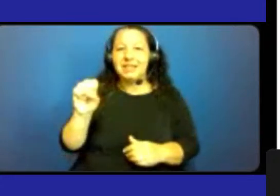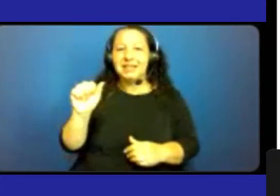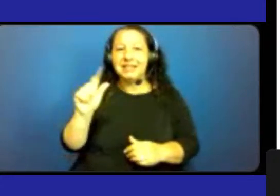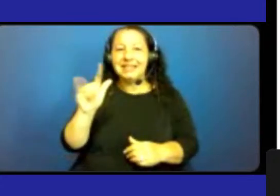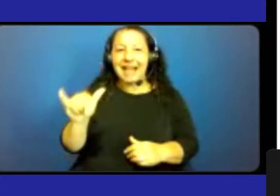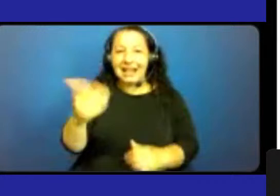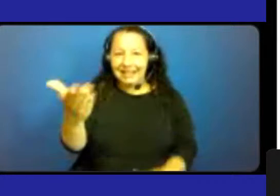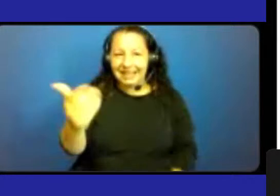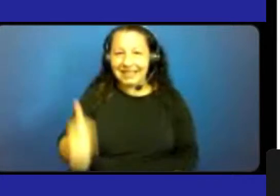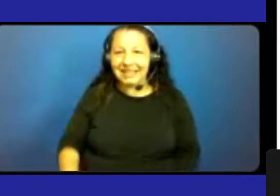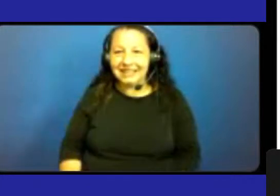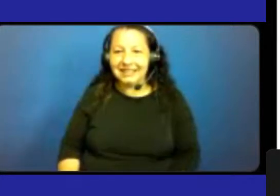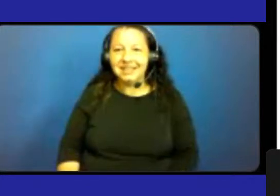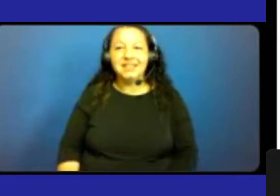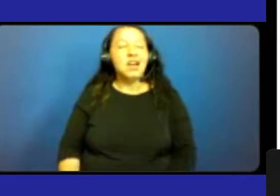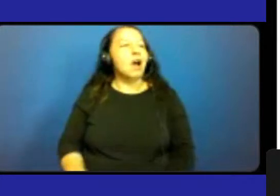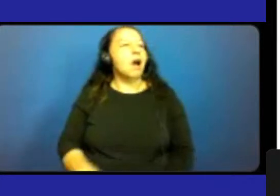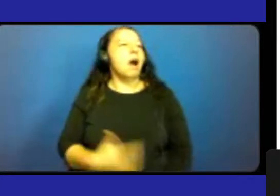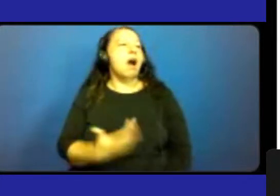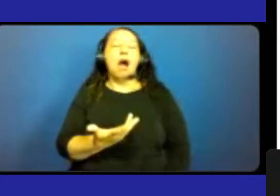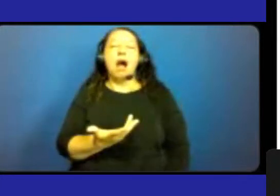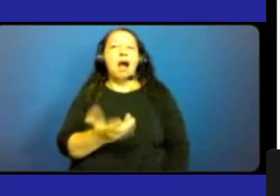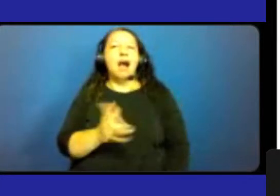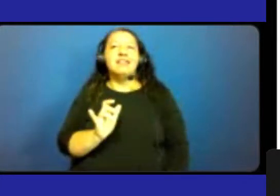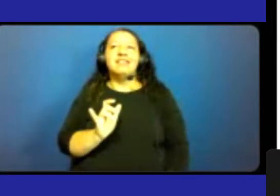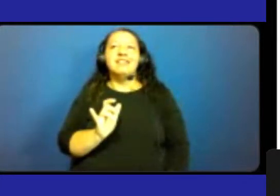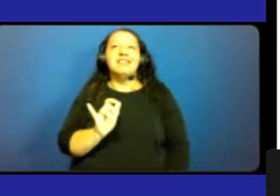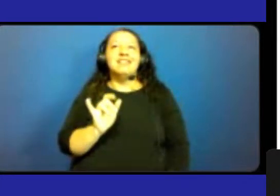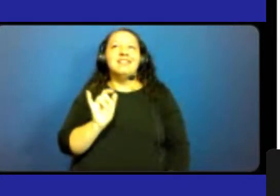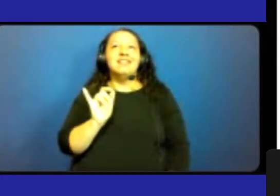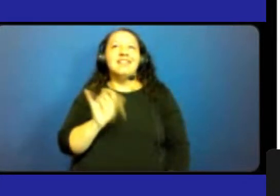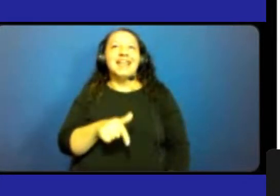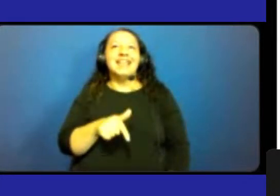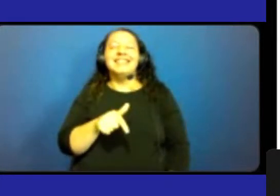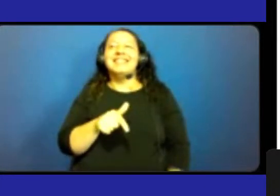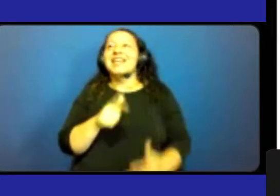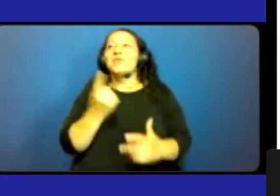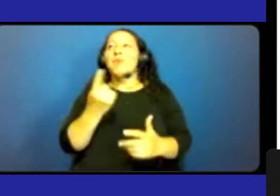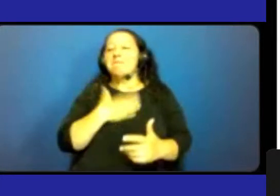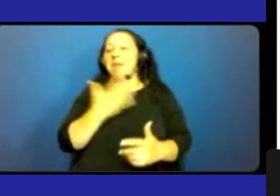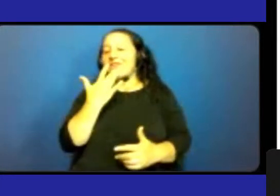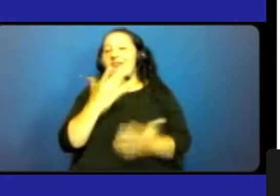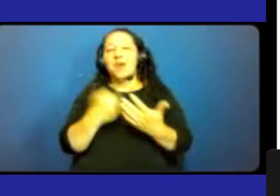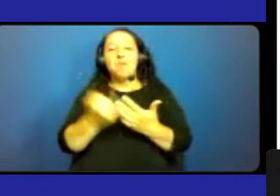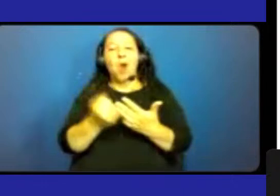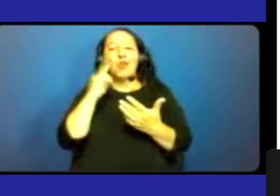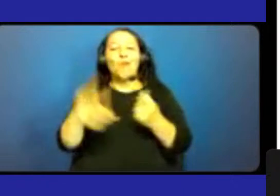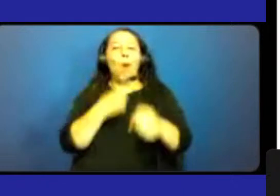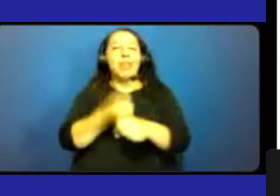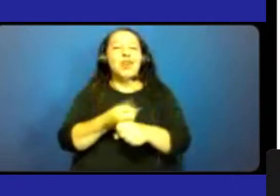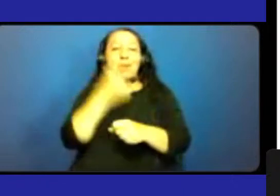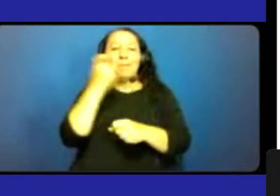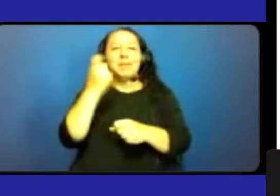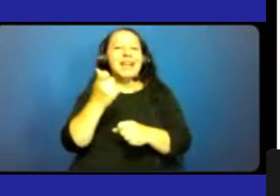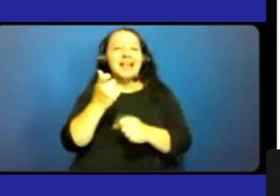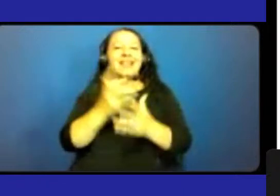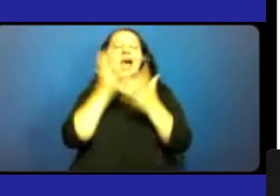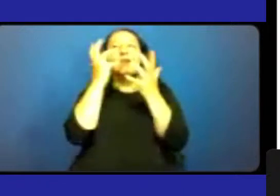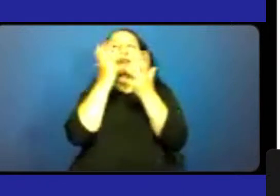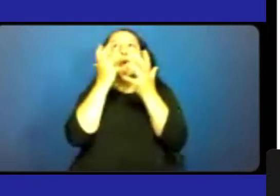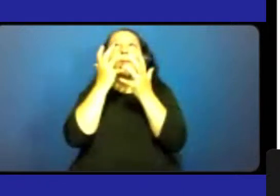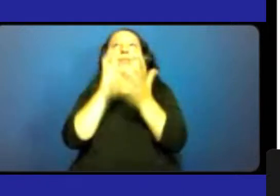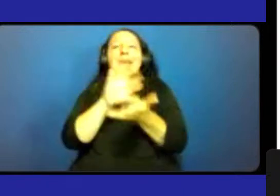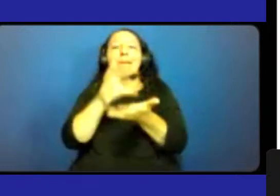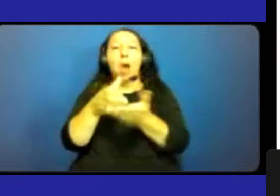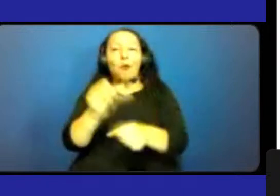Sally? This is like one of my favorite projects of the year. It takes an enormous amount of